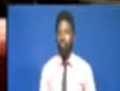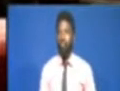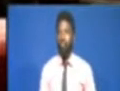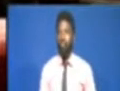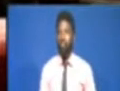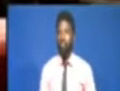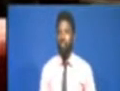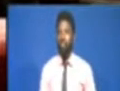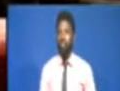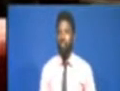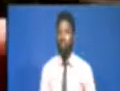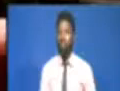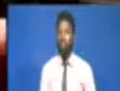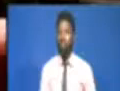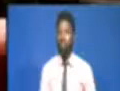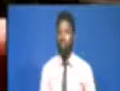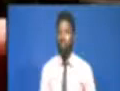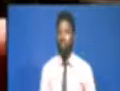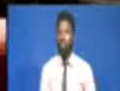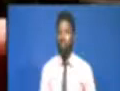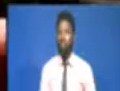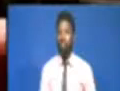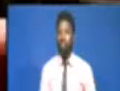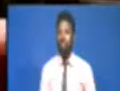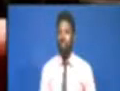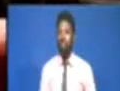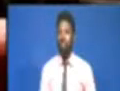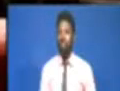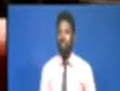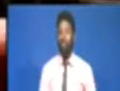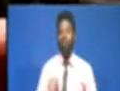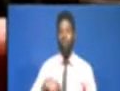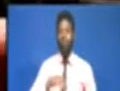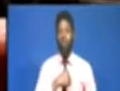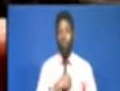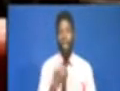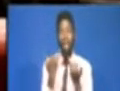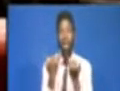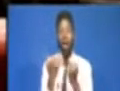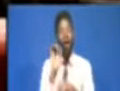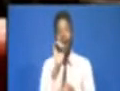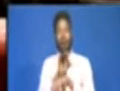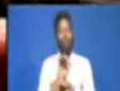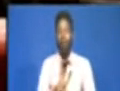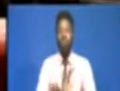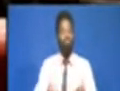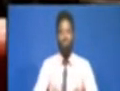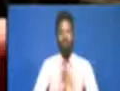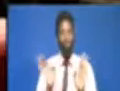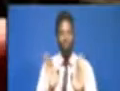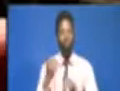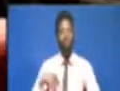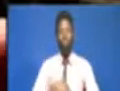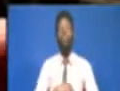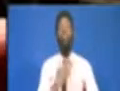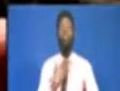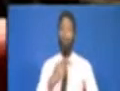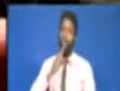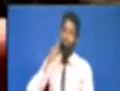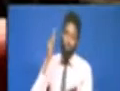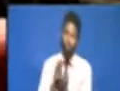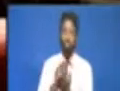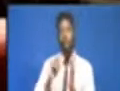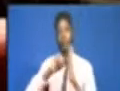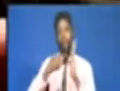It's not adversarial. We are seeking facts from you. Members will ask